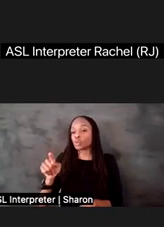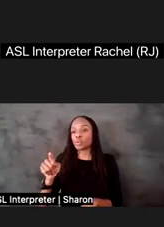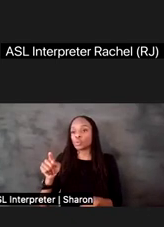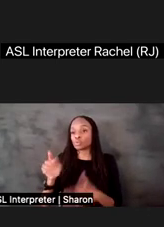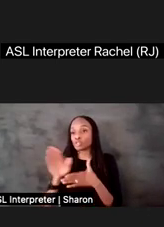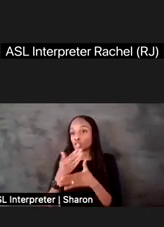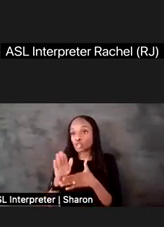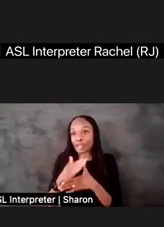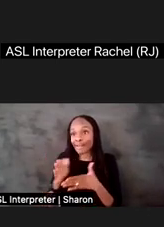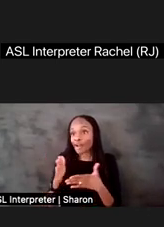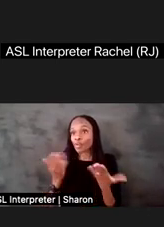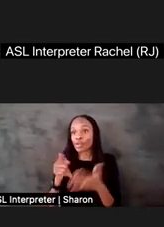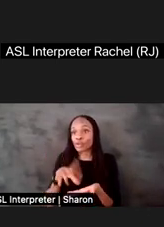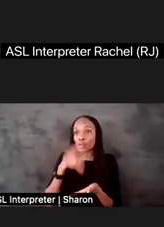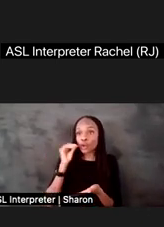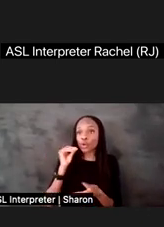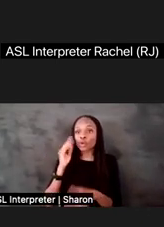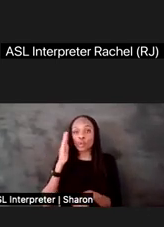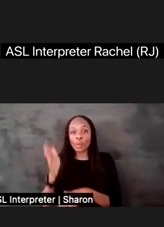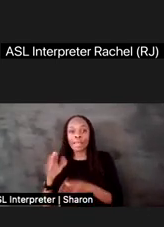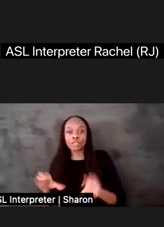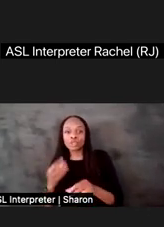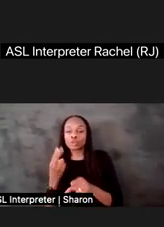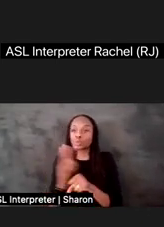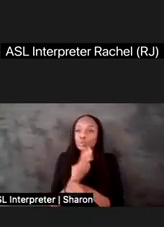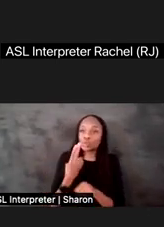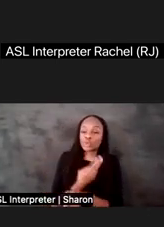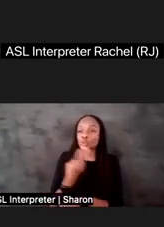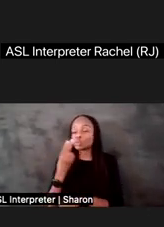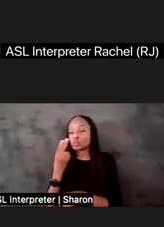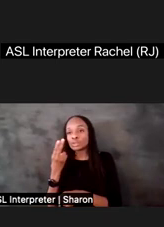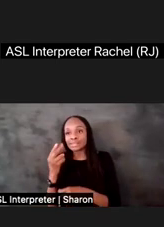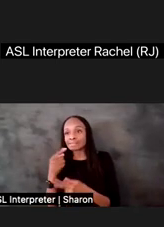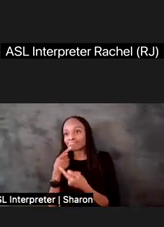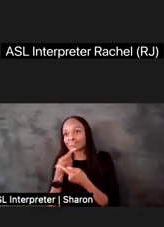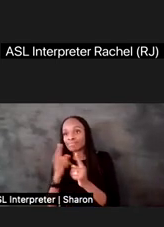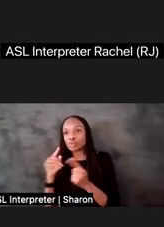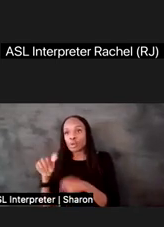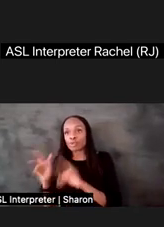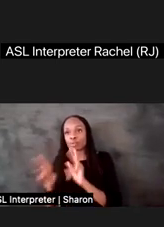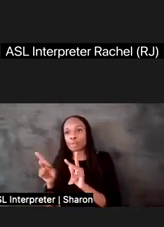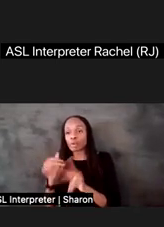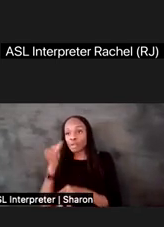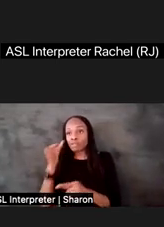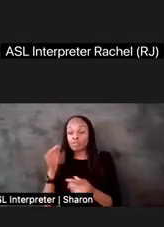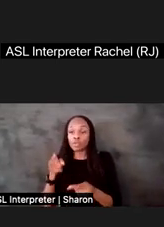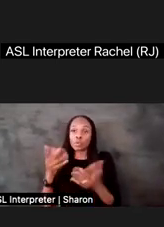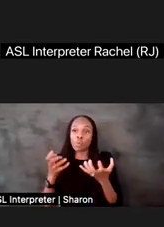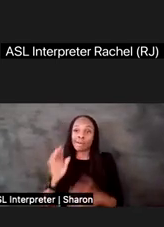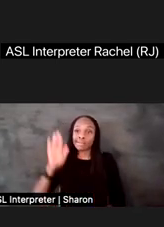share something that you've learned or will do or will use or will tell others as well. If you want to raise your hand,